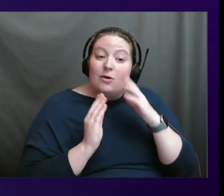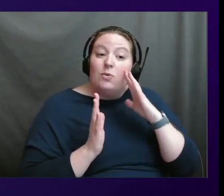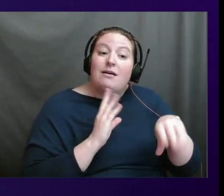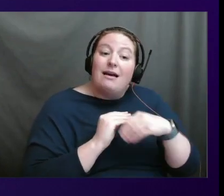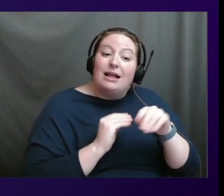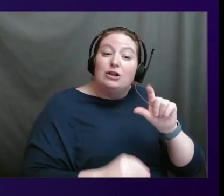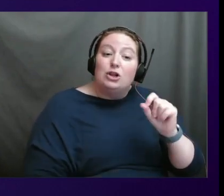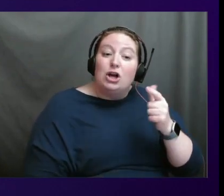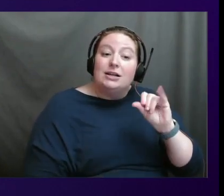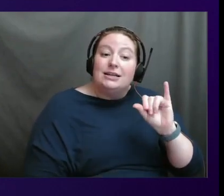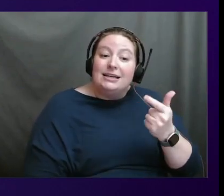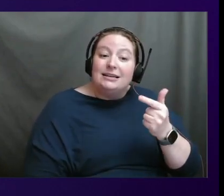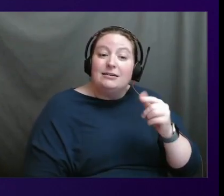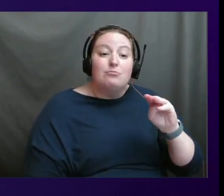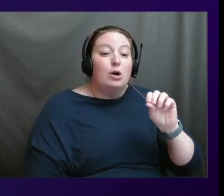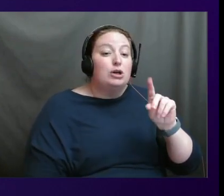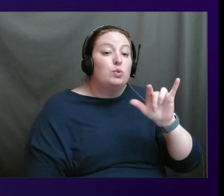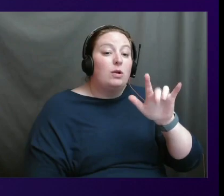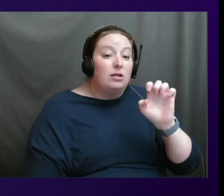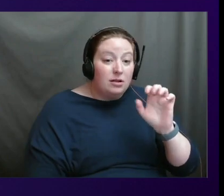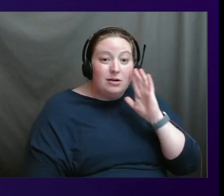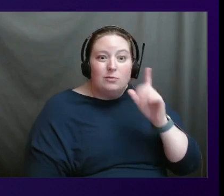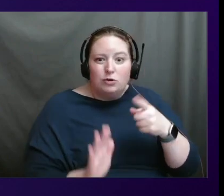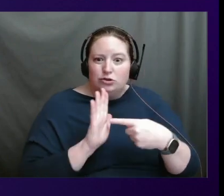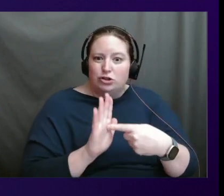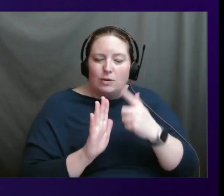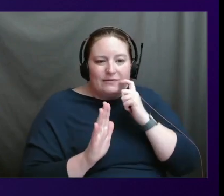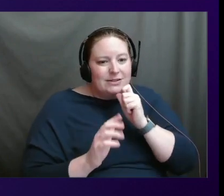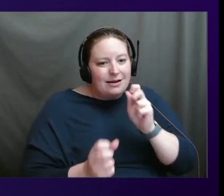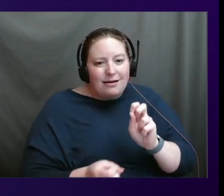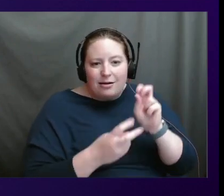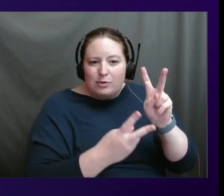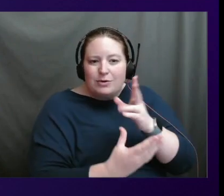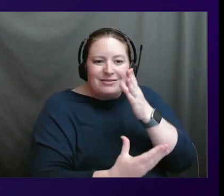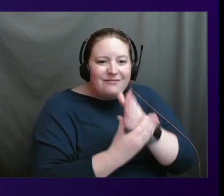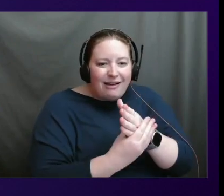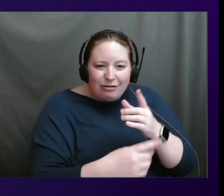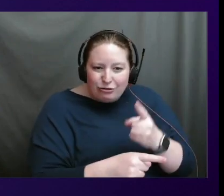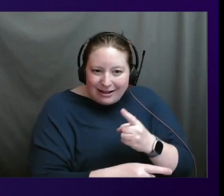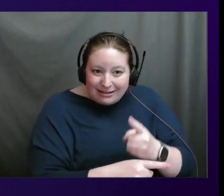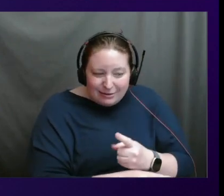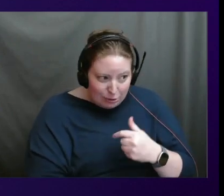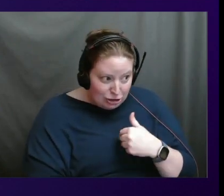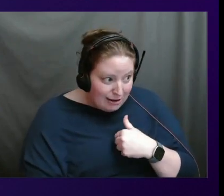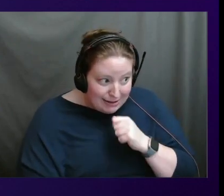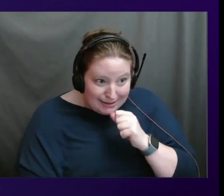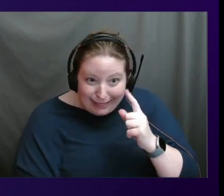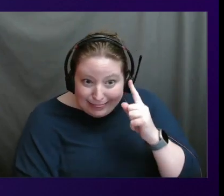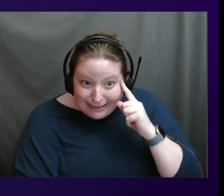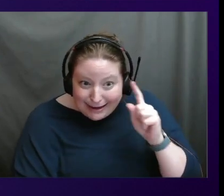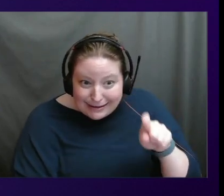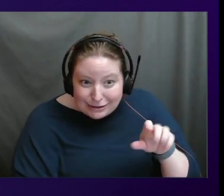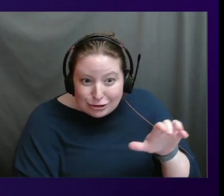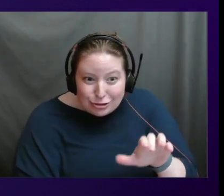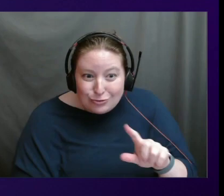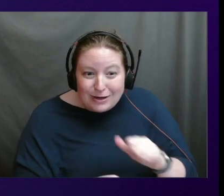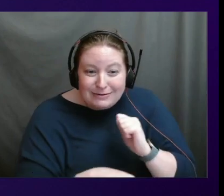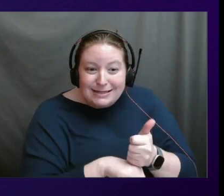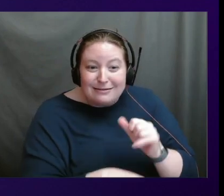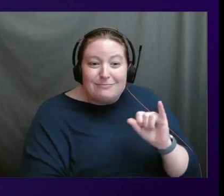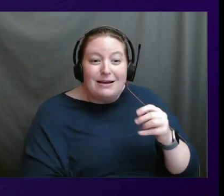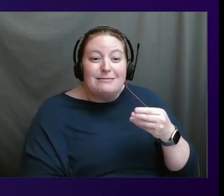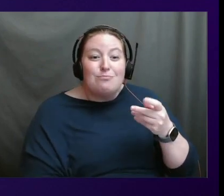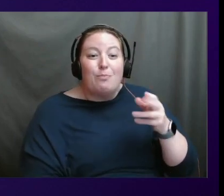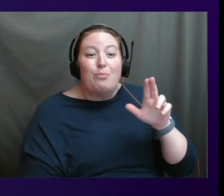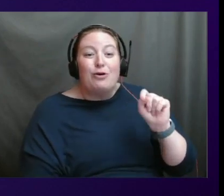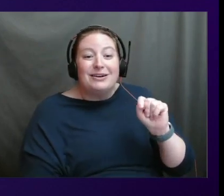because it's going to add some logging for us to show if it's not uploading the file correctly, which I didn't even think to do when I was setting my import statements. But now